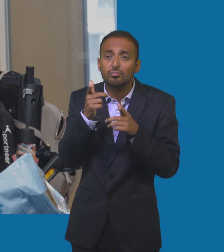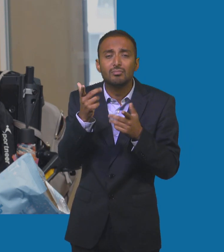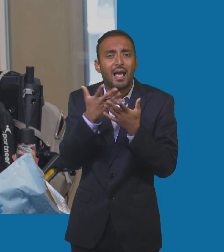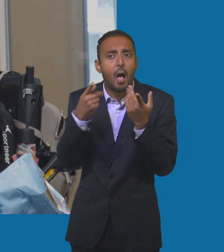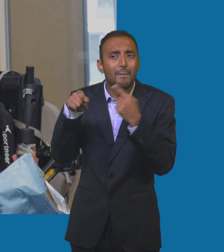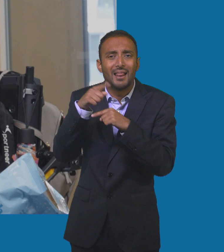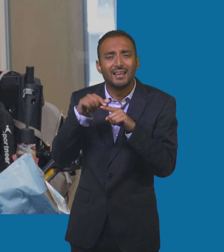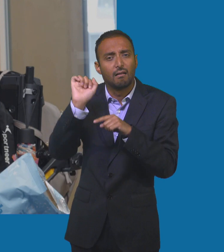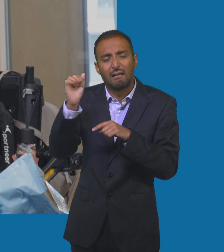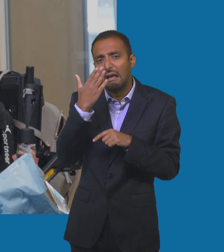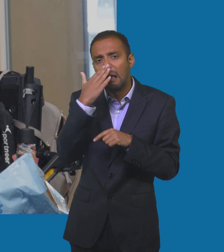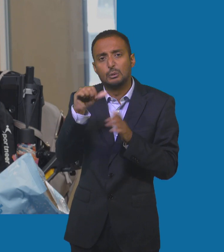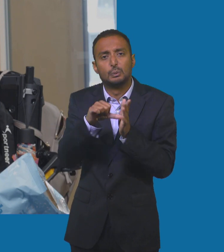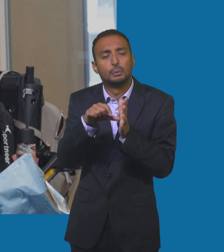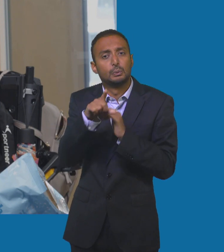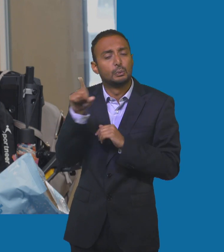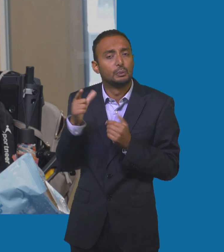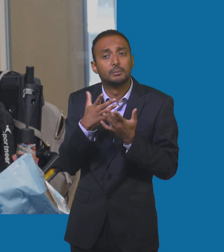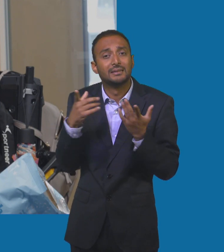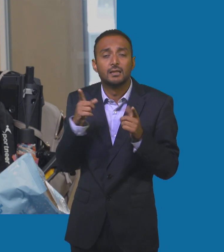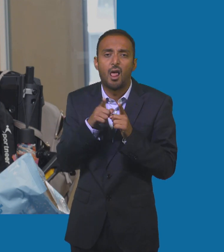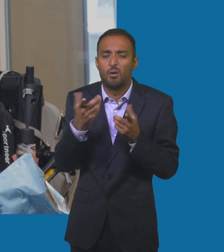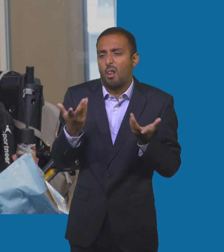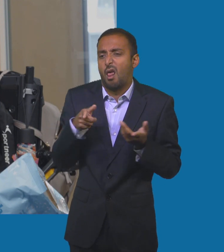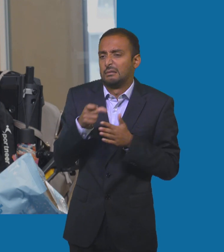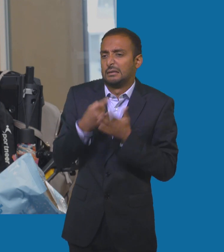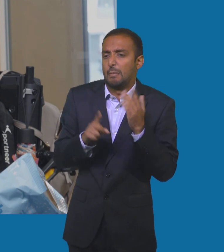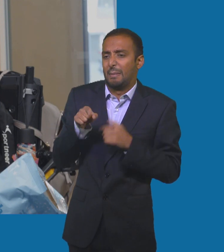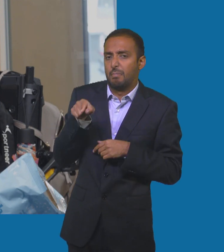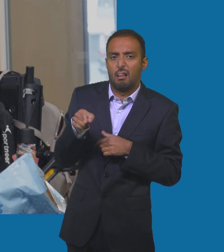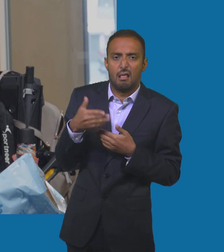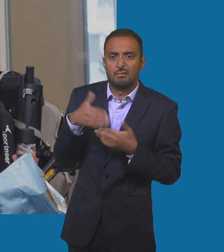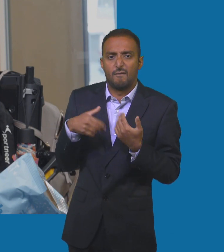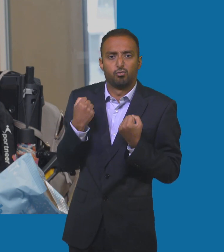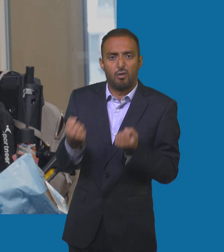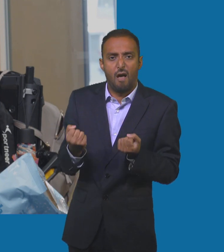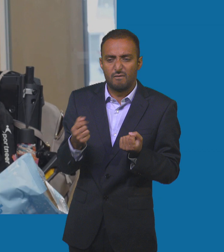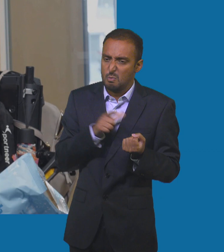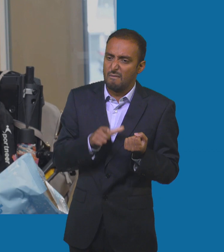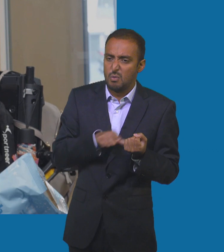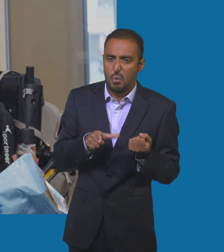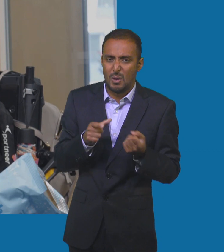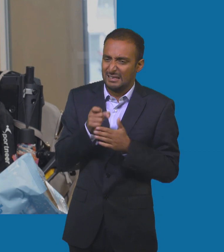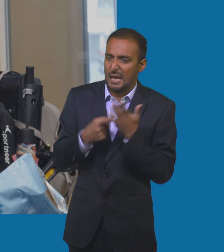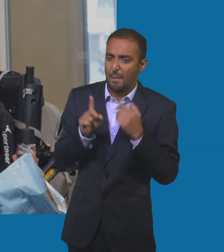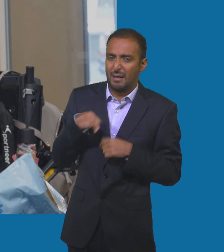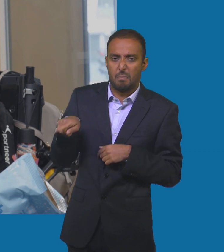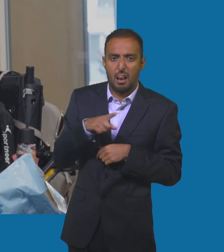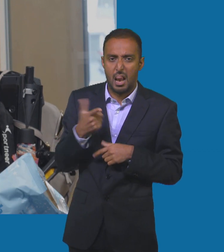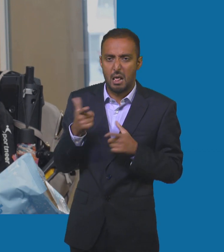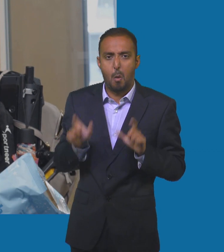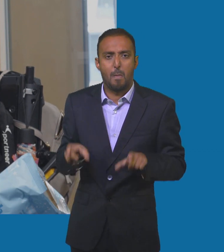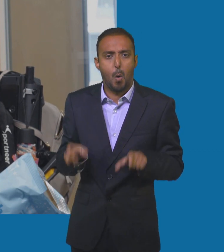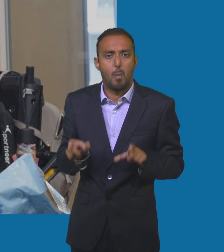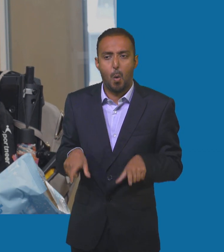So, well, disabled people don't drive anyway, or we don't go anywhere because we're miserable sods who stay at home.